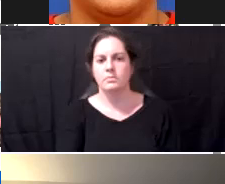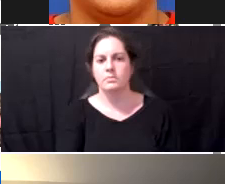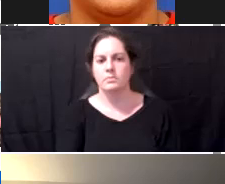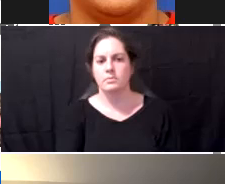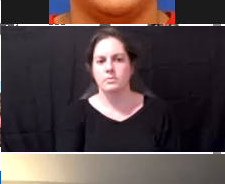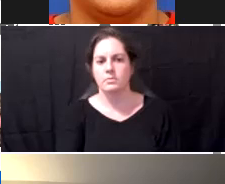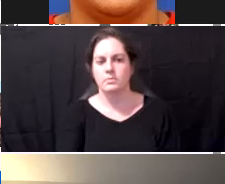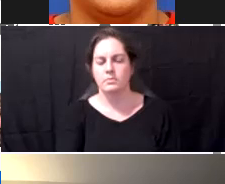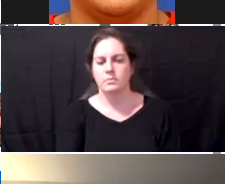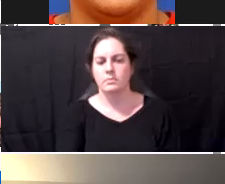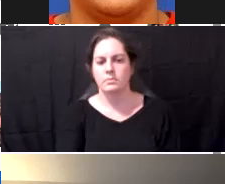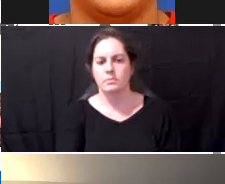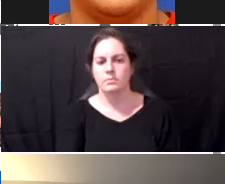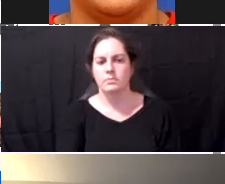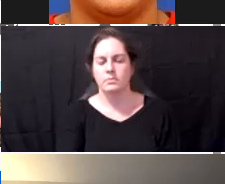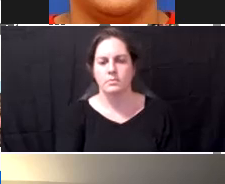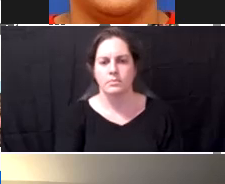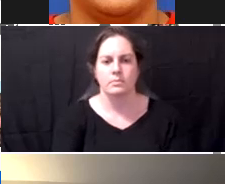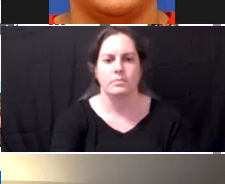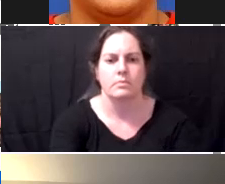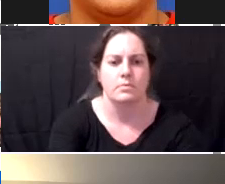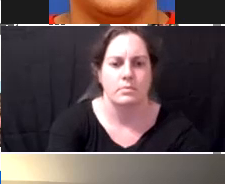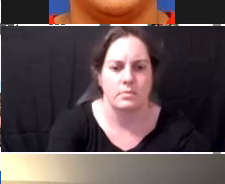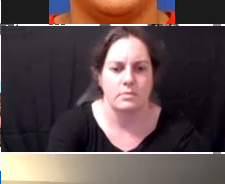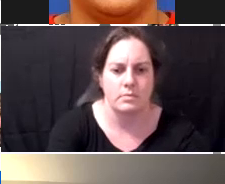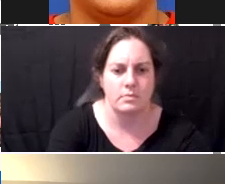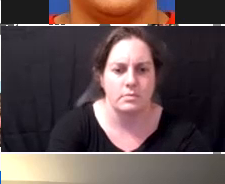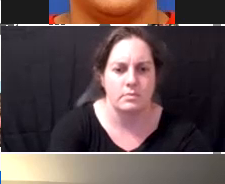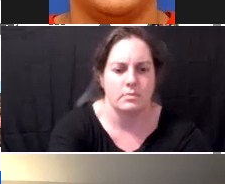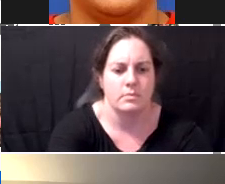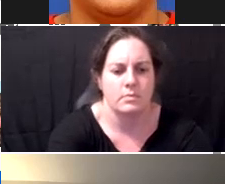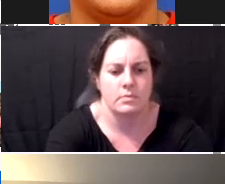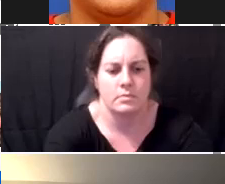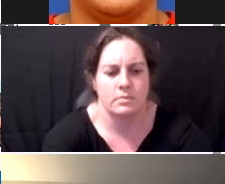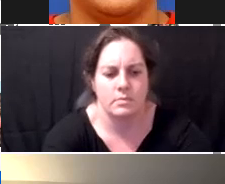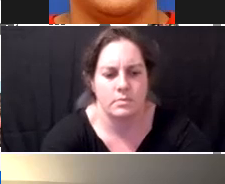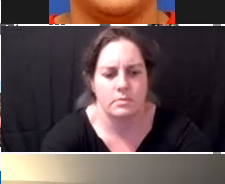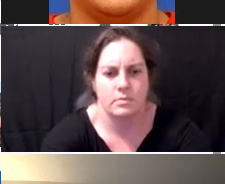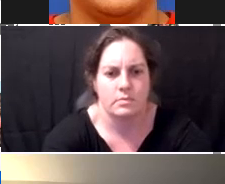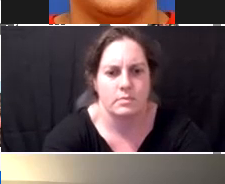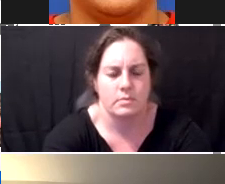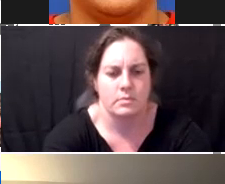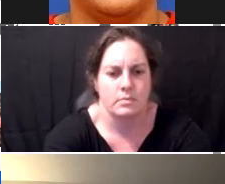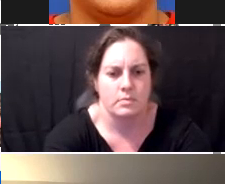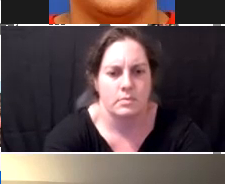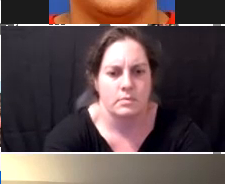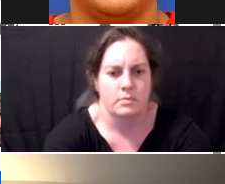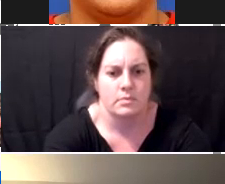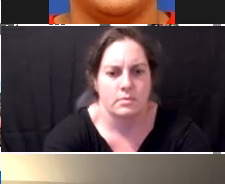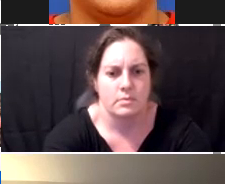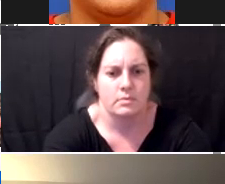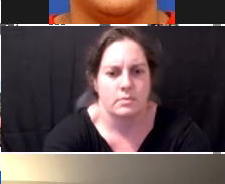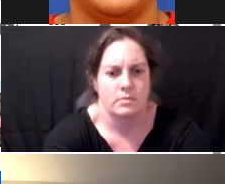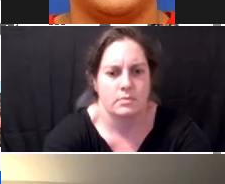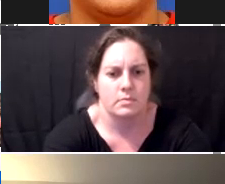away from the point of origin. And when the line is below the VT graph, the object is moving toward the point